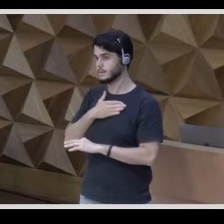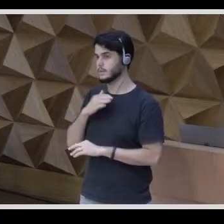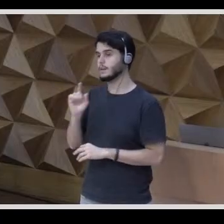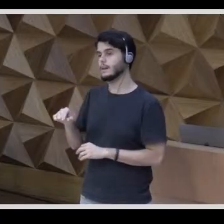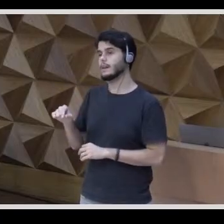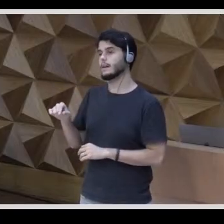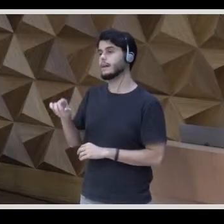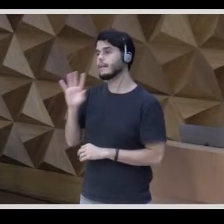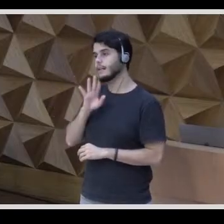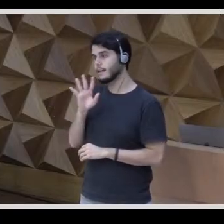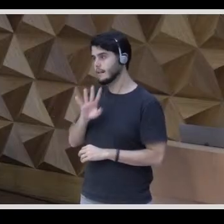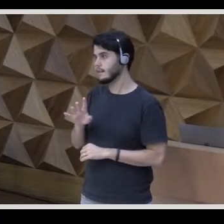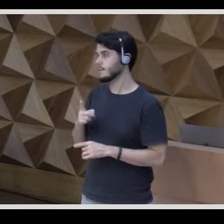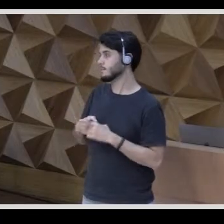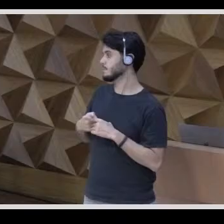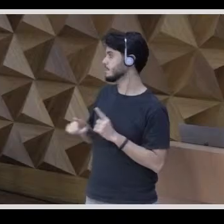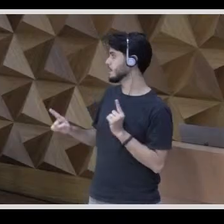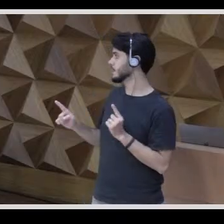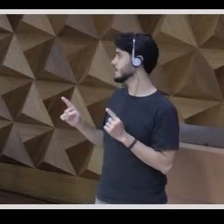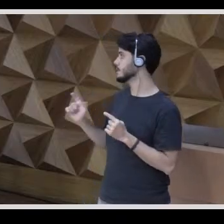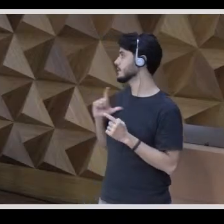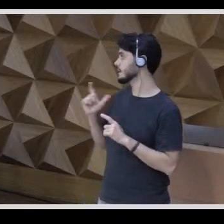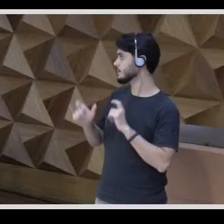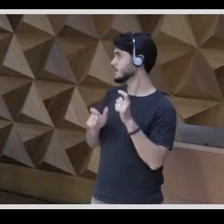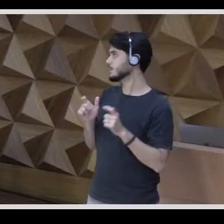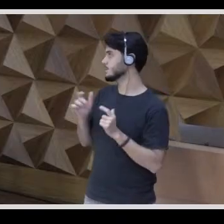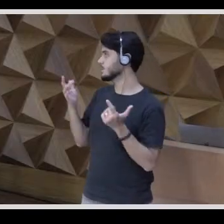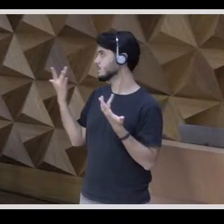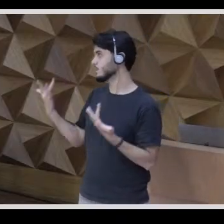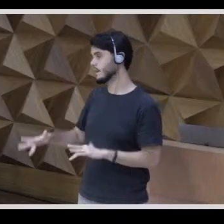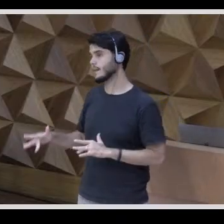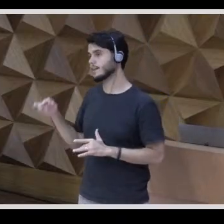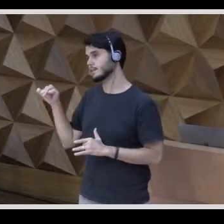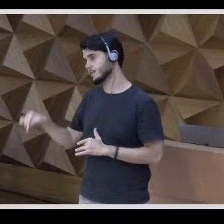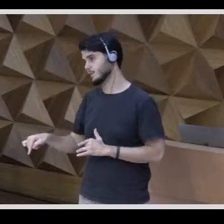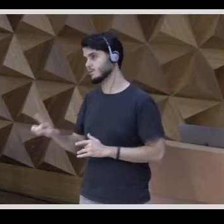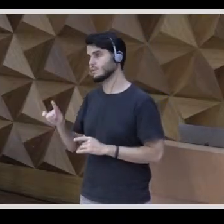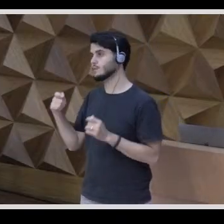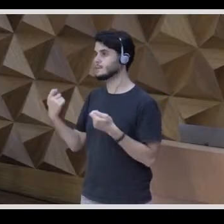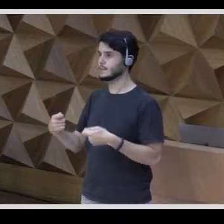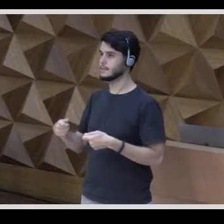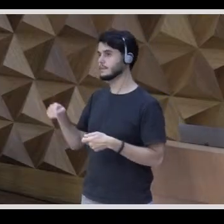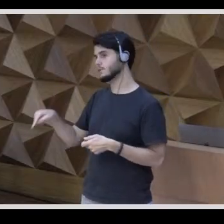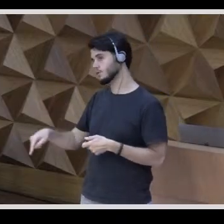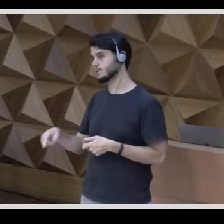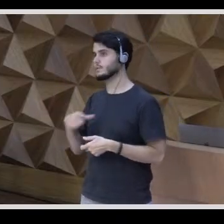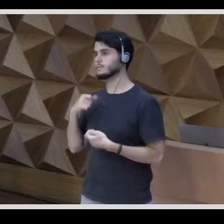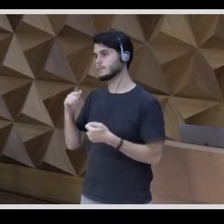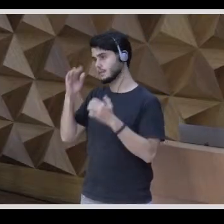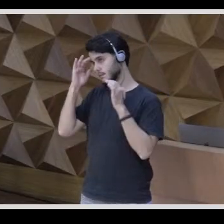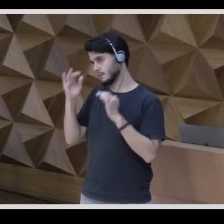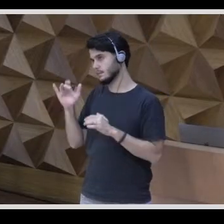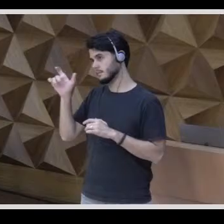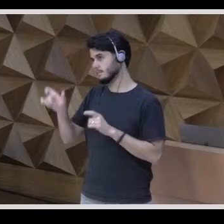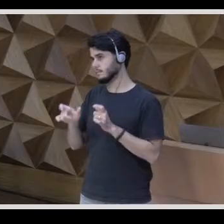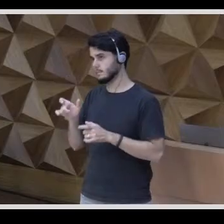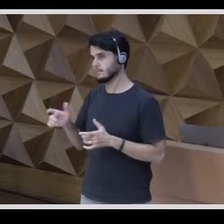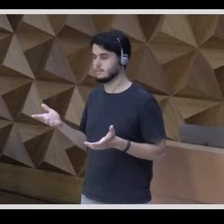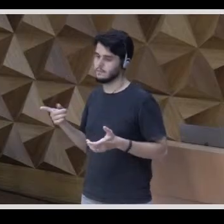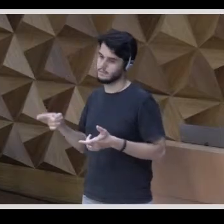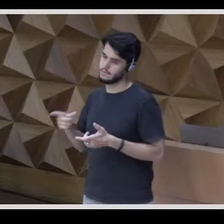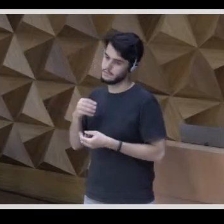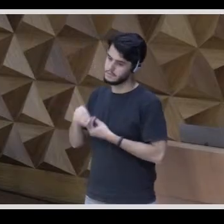may not either want or need that, and we need to keep that in mind and sort of be respectful of that when we're trying to roll out these